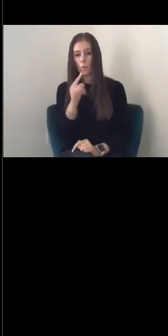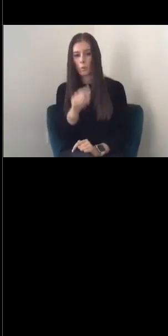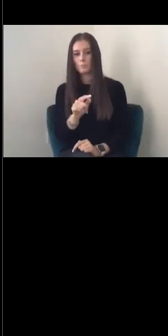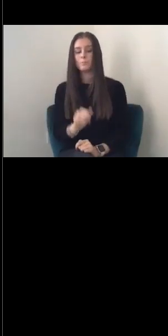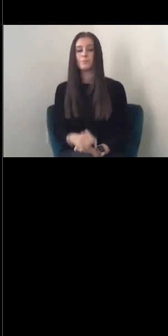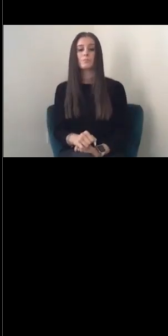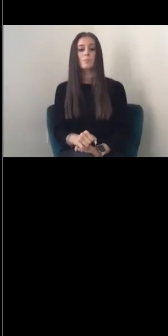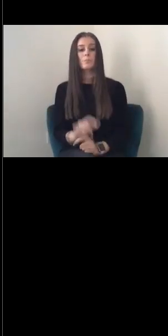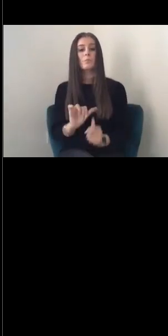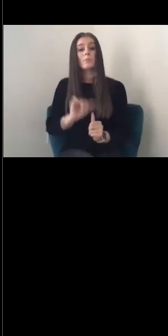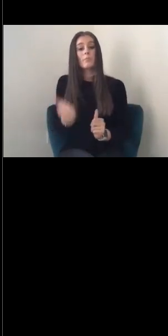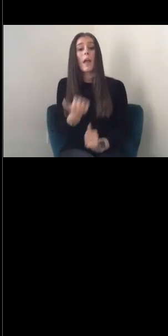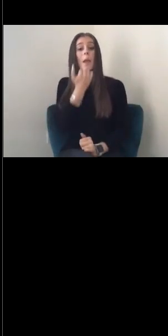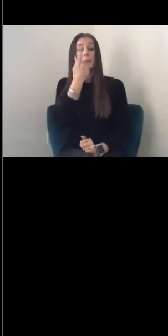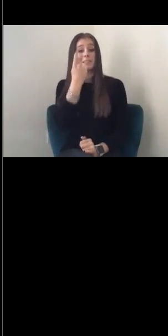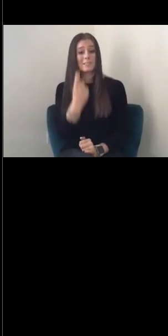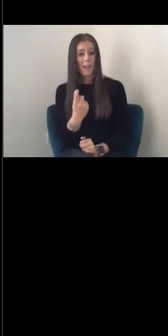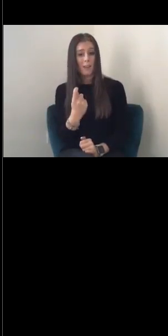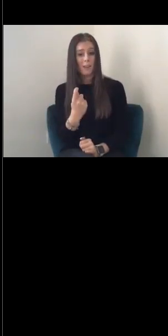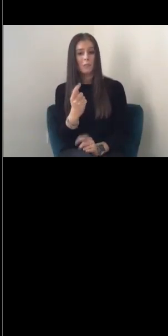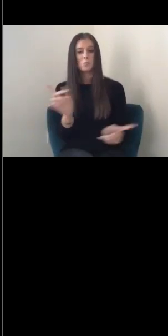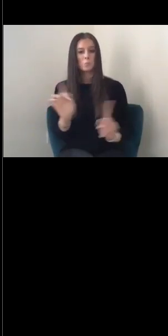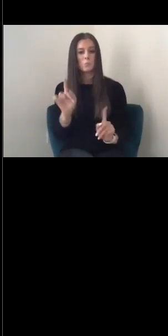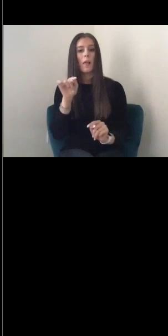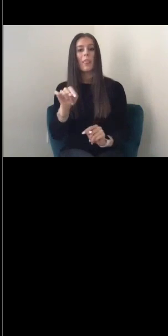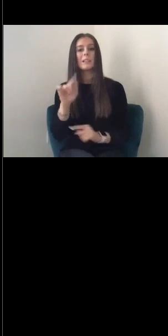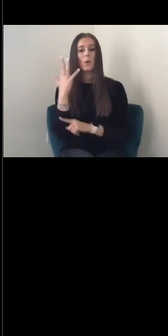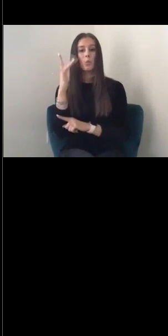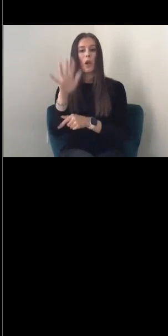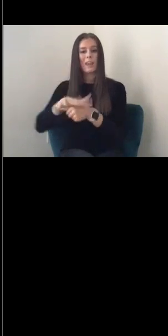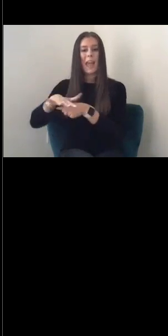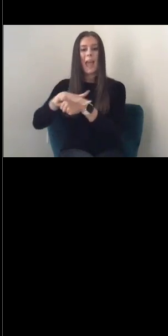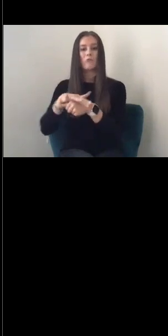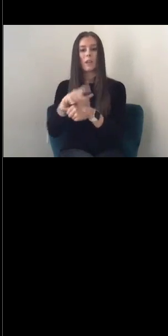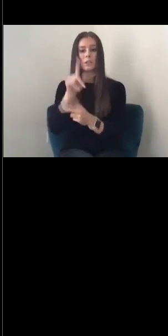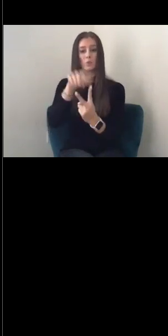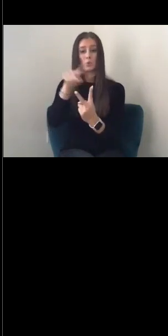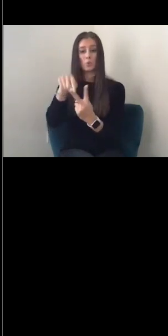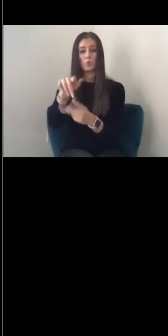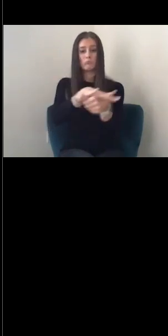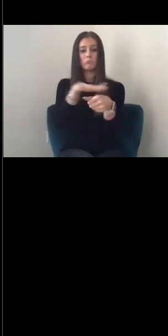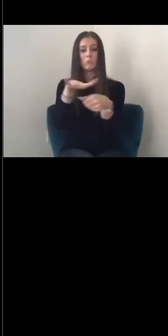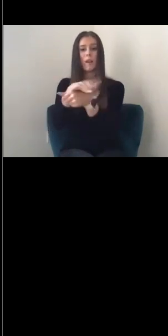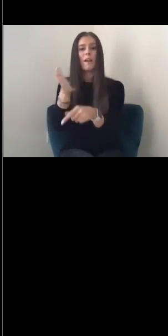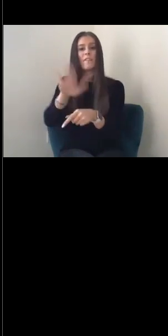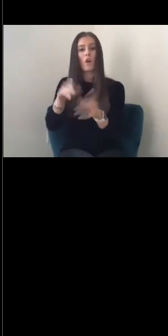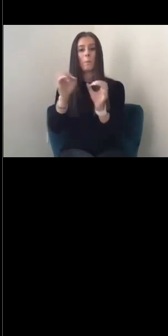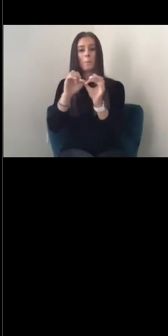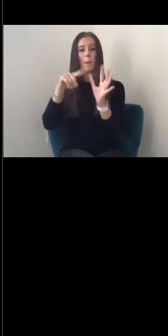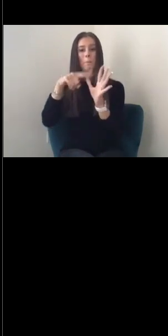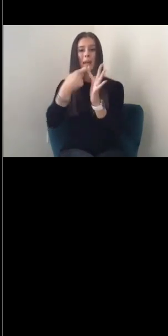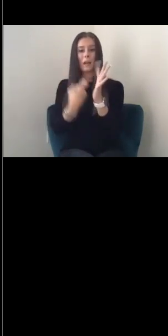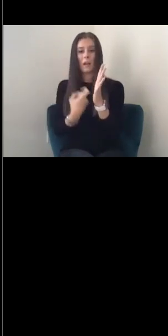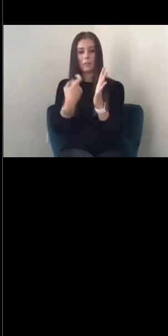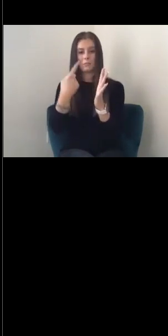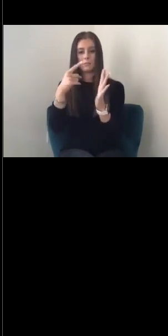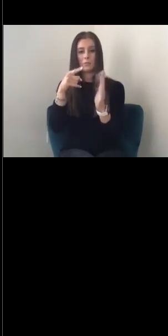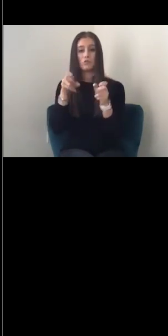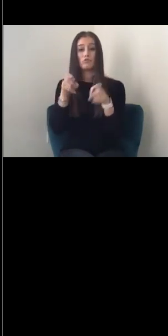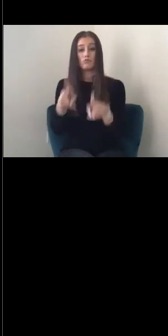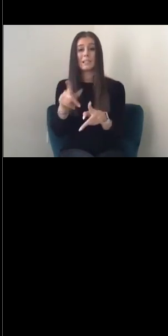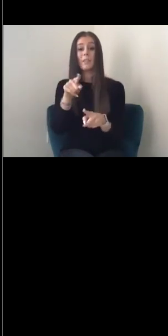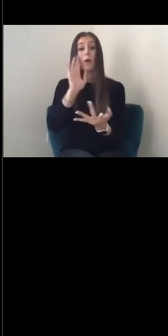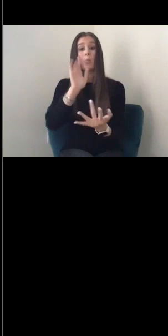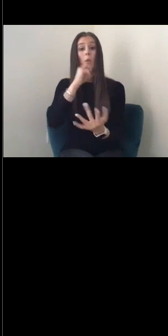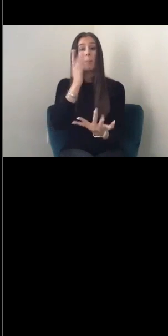Number 10 shows the location of woodland areas off Baker Street that we're proposing to make accessible to the public.